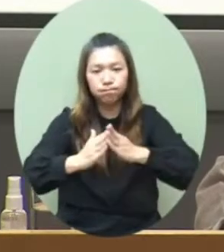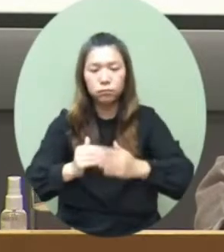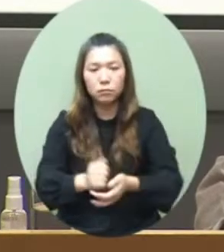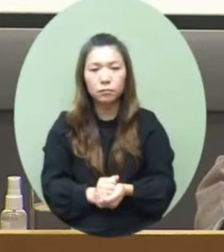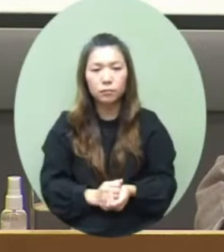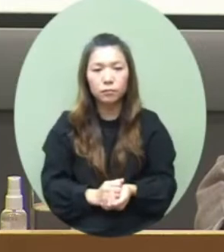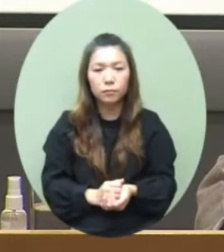vendors.